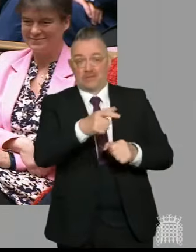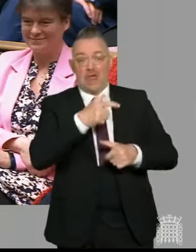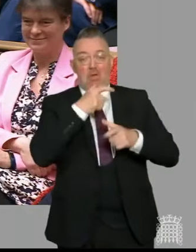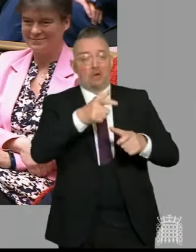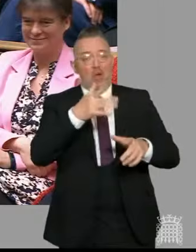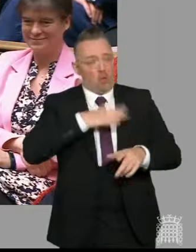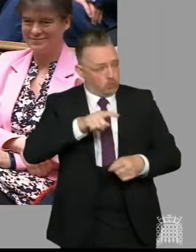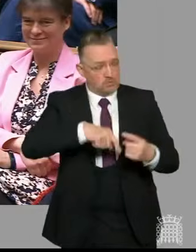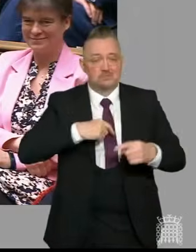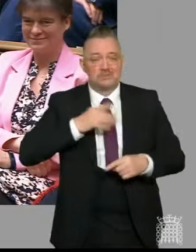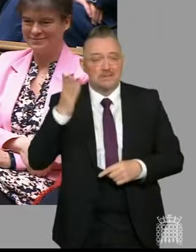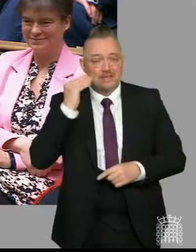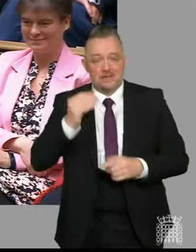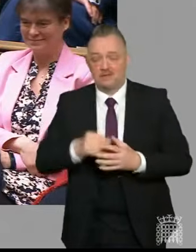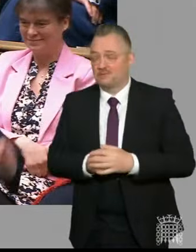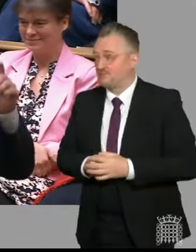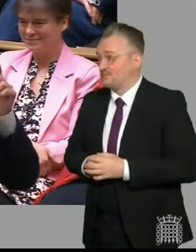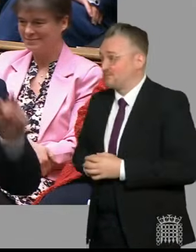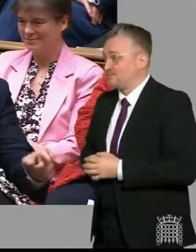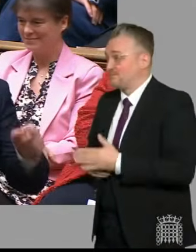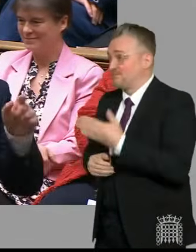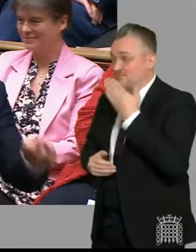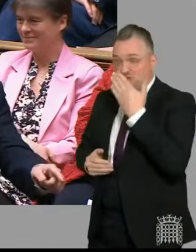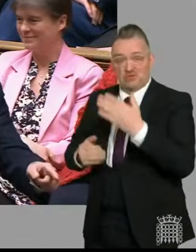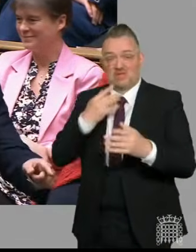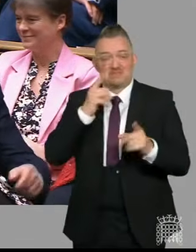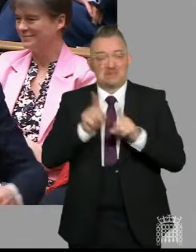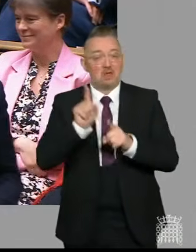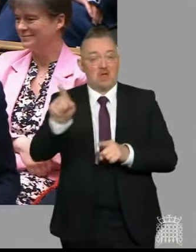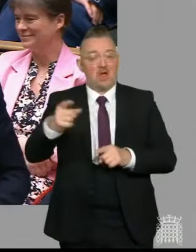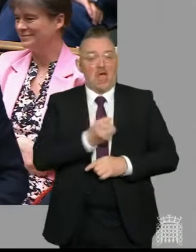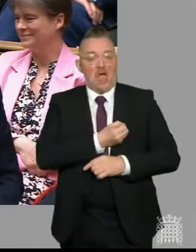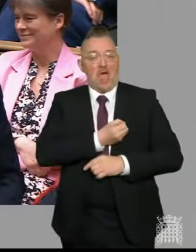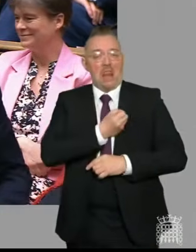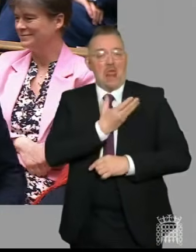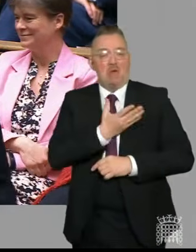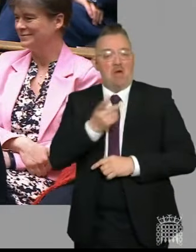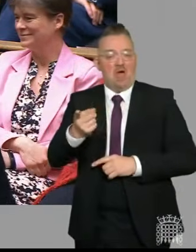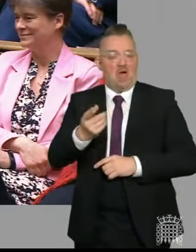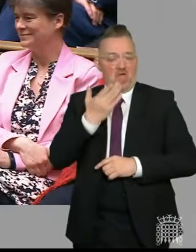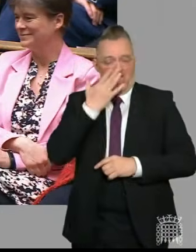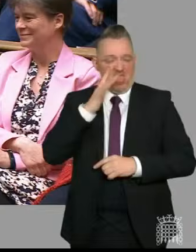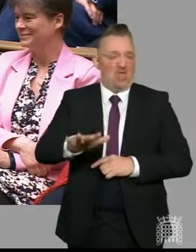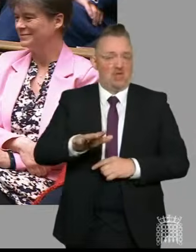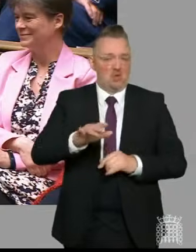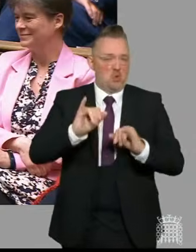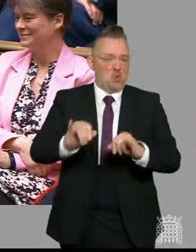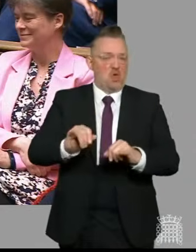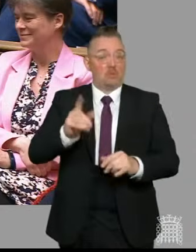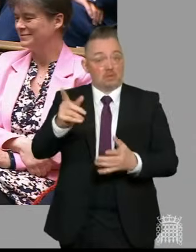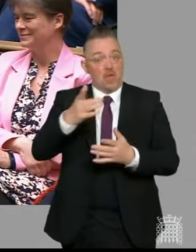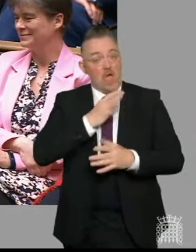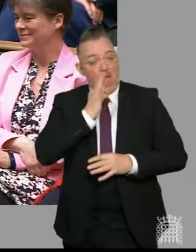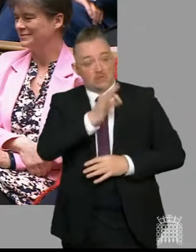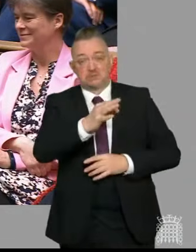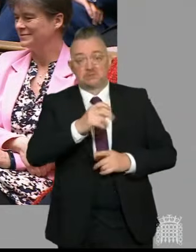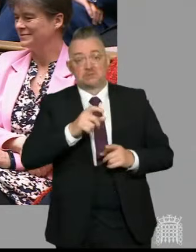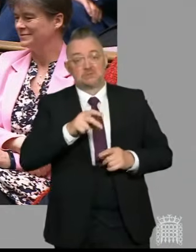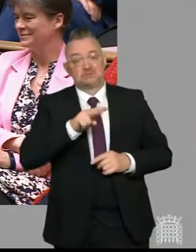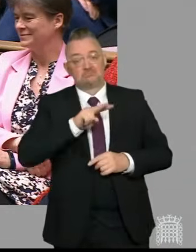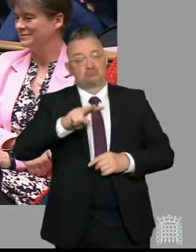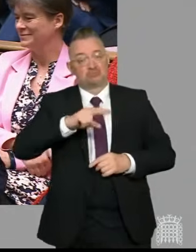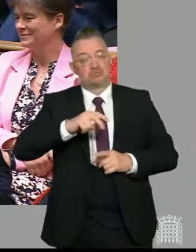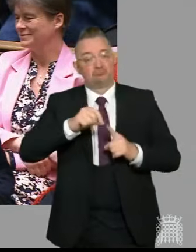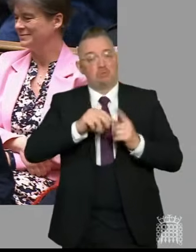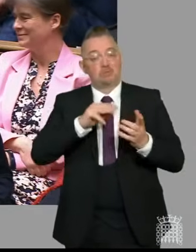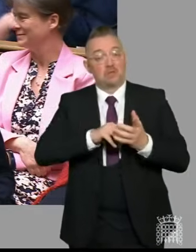the Labour Party have for Stoke-on-Trent. So does the Deputy Prime Minister agree with me? It's time for Stoke-on-Trent Labour to axe the garden